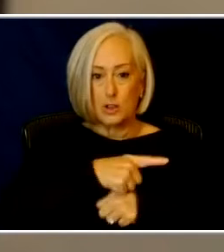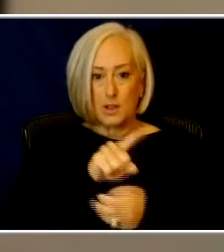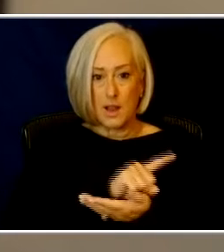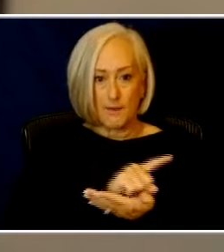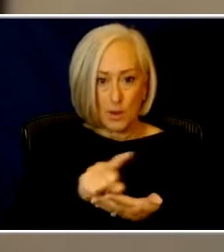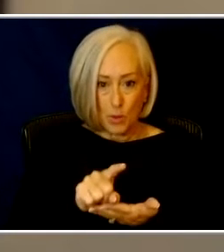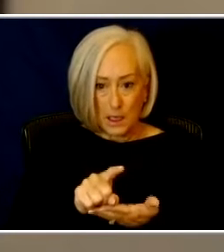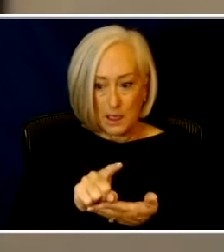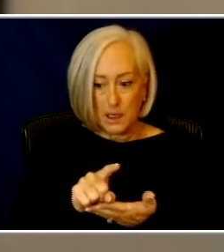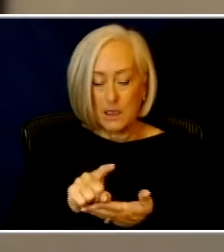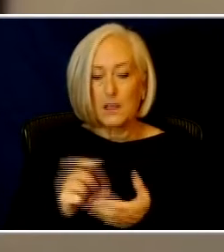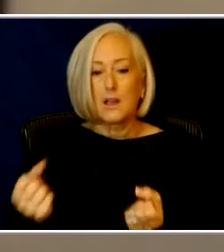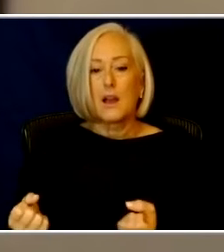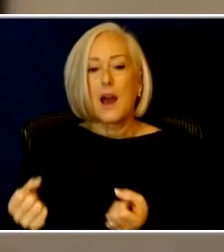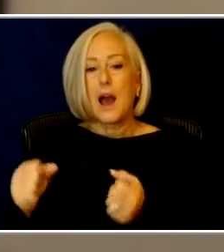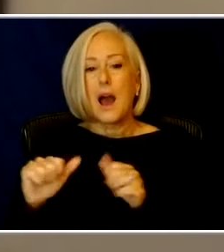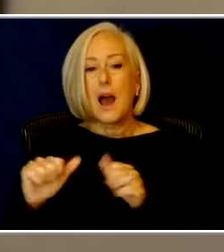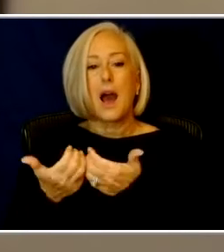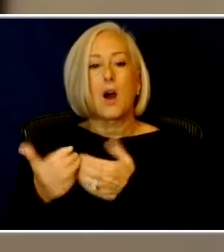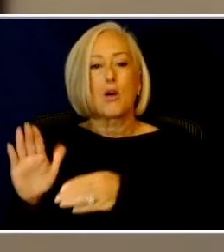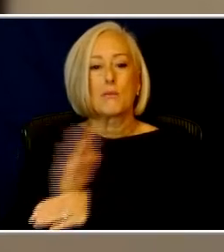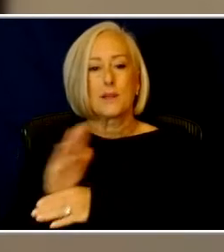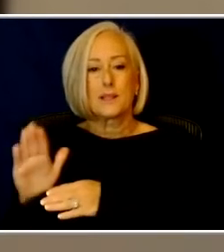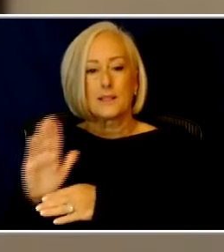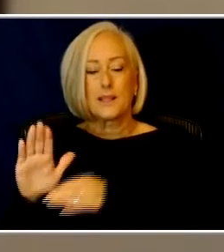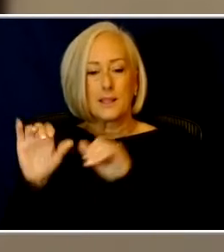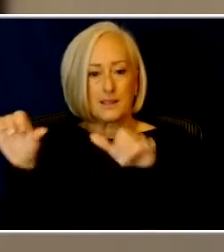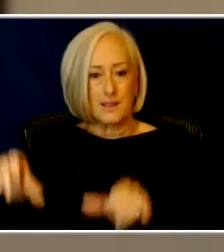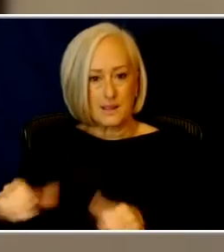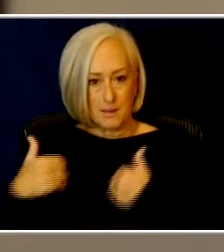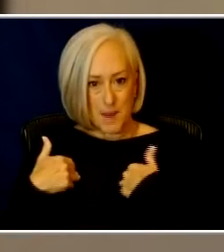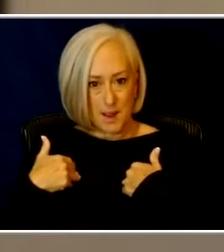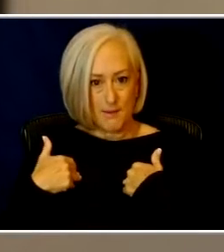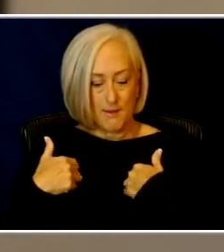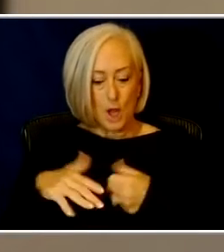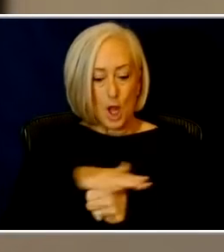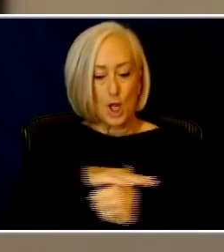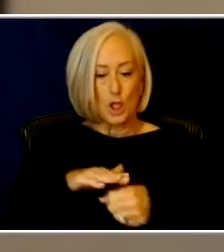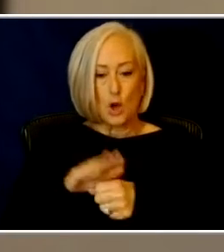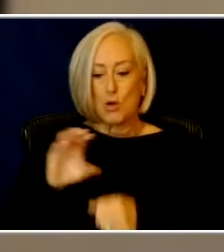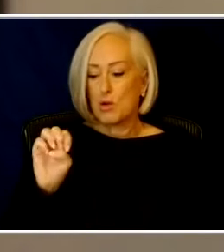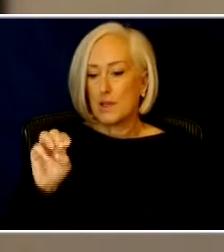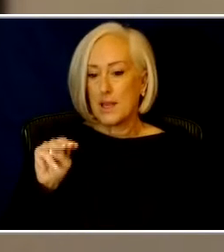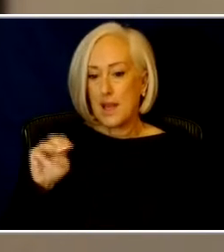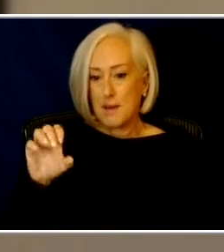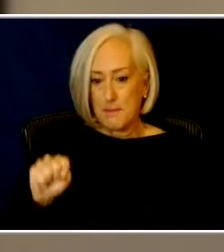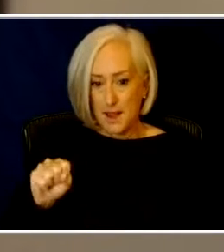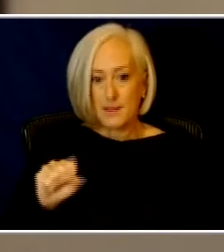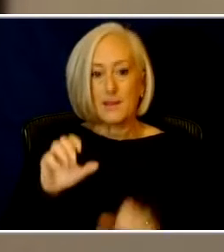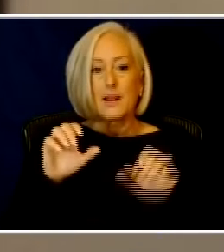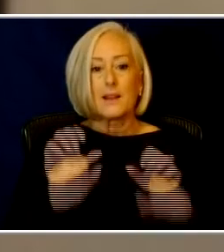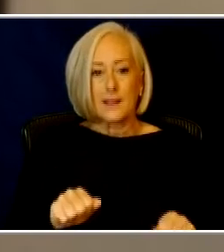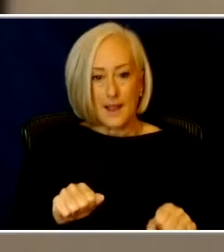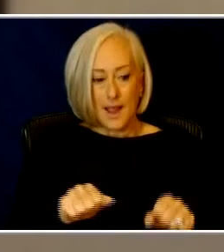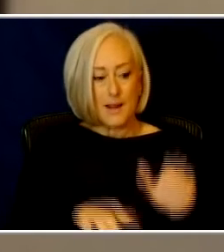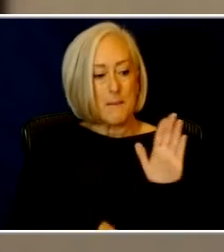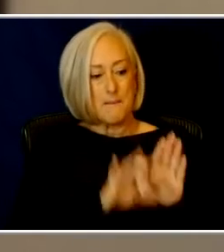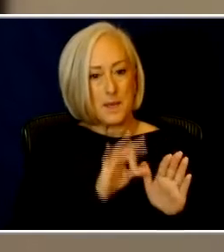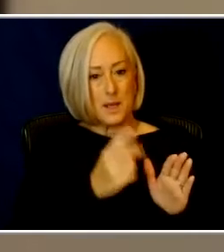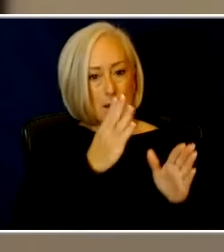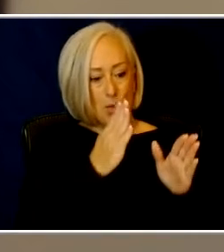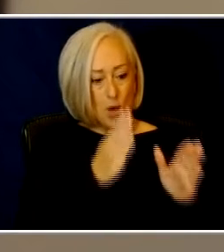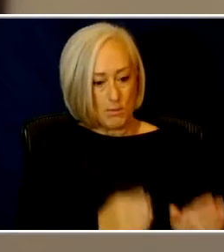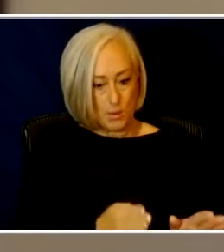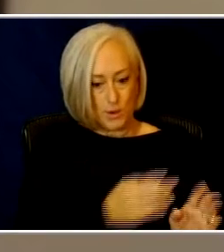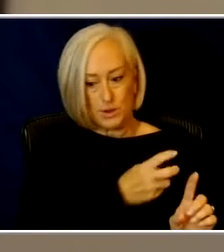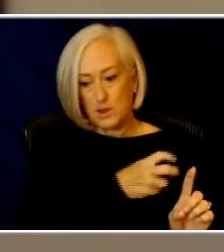becomes one in, one out, and is unable to move people between facilities and has to stay in the county They don't allow